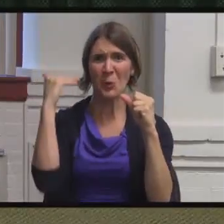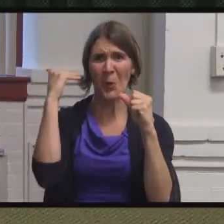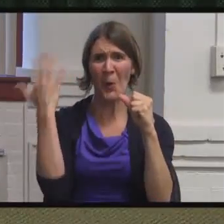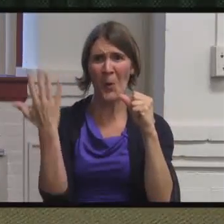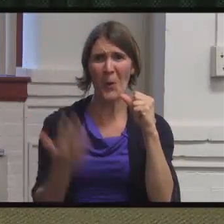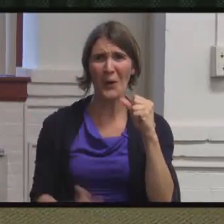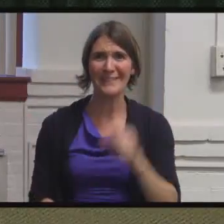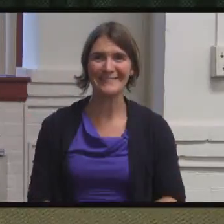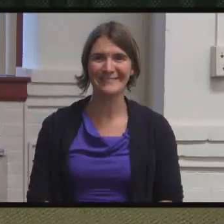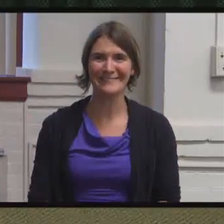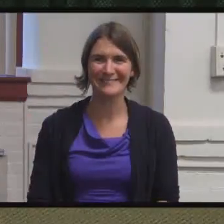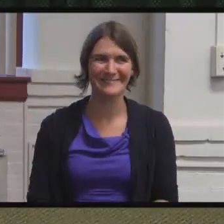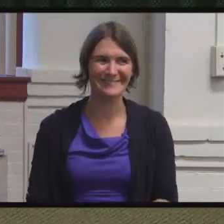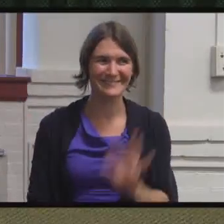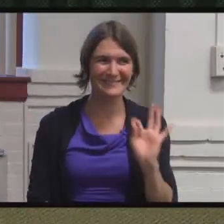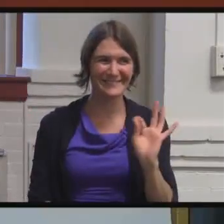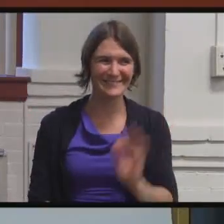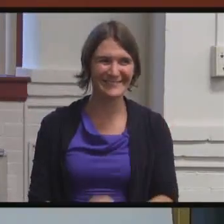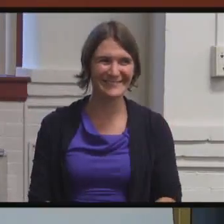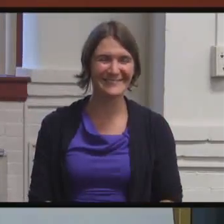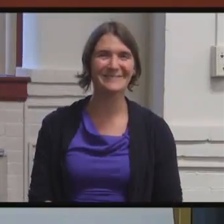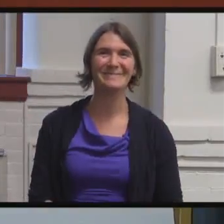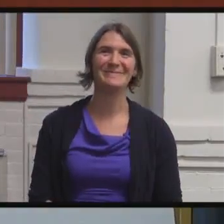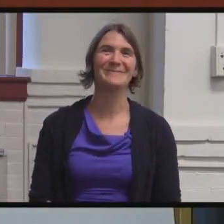Small details. There we go.